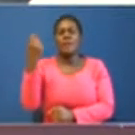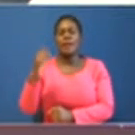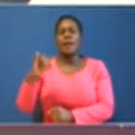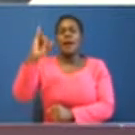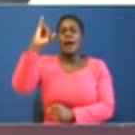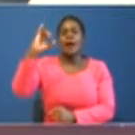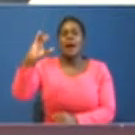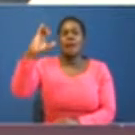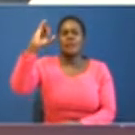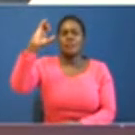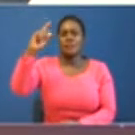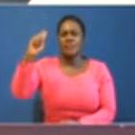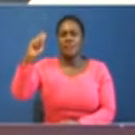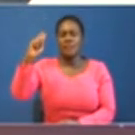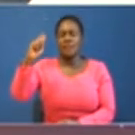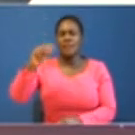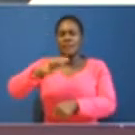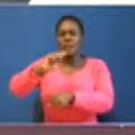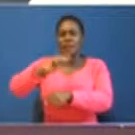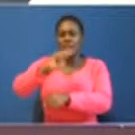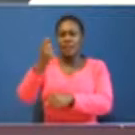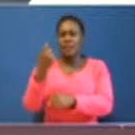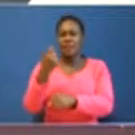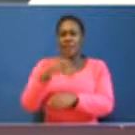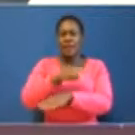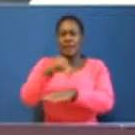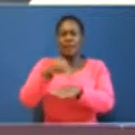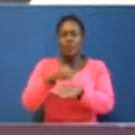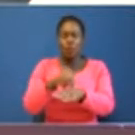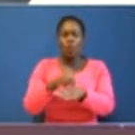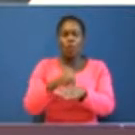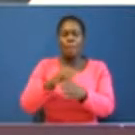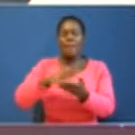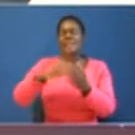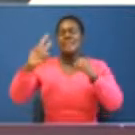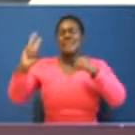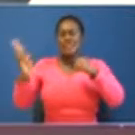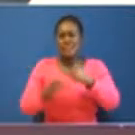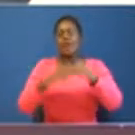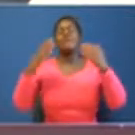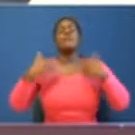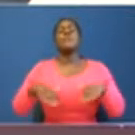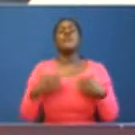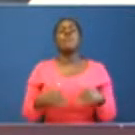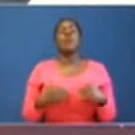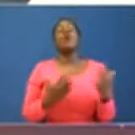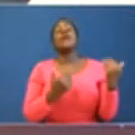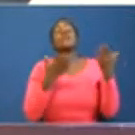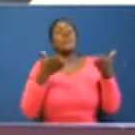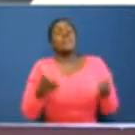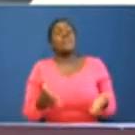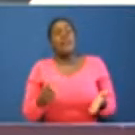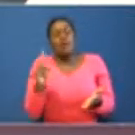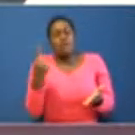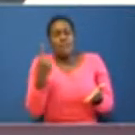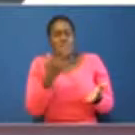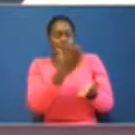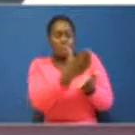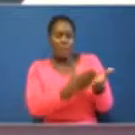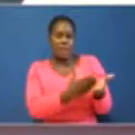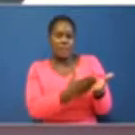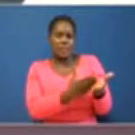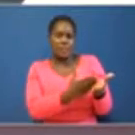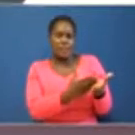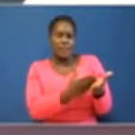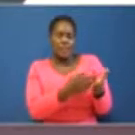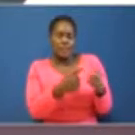ict director at the kenya national bureau of statistics those are seven names and those seven are the ones expected for that first debate that actually